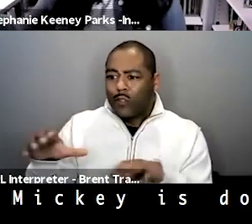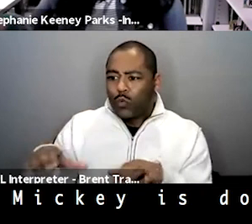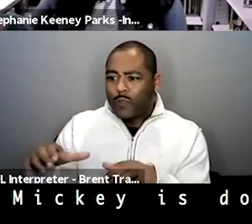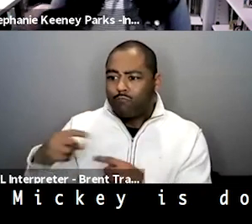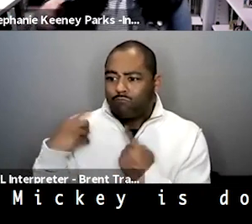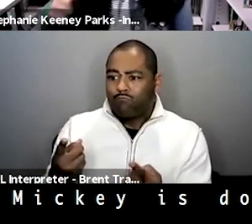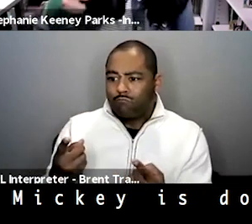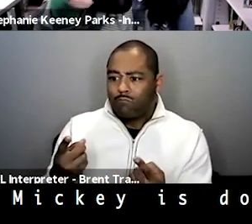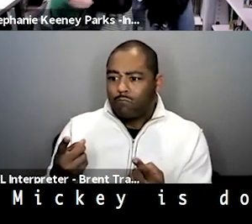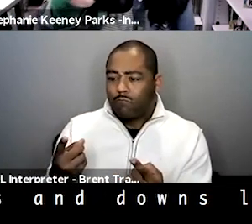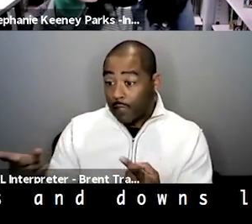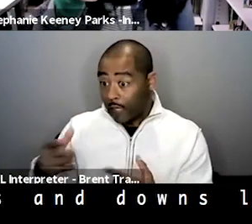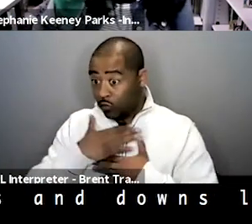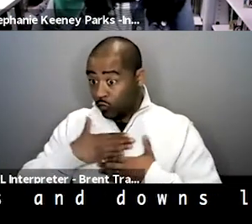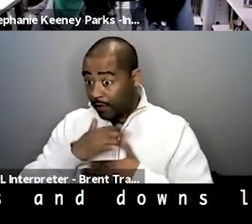Mickey is doing